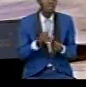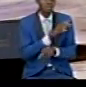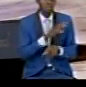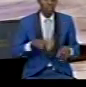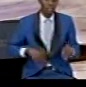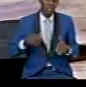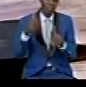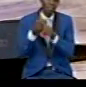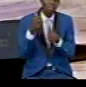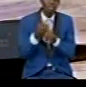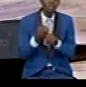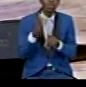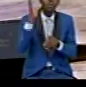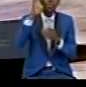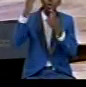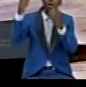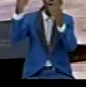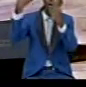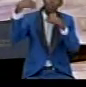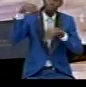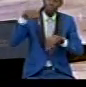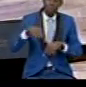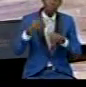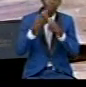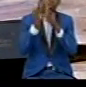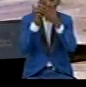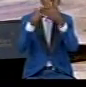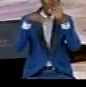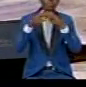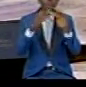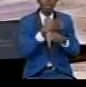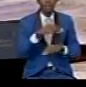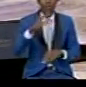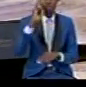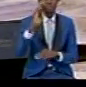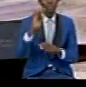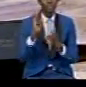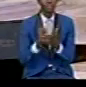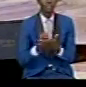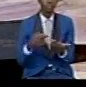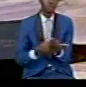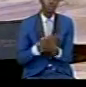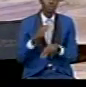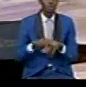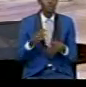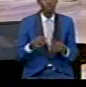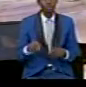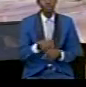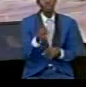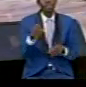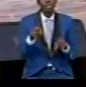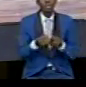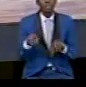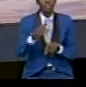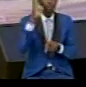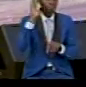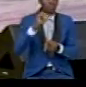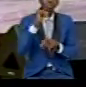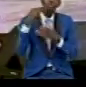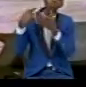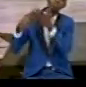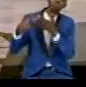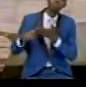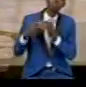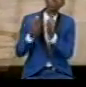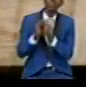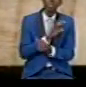himself would descend from heaven and preach that gospel unto them. As they will not argue with Christ, they